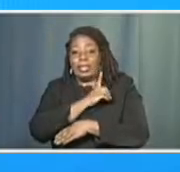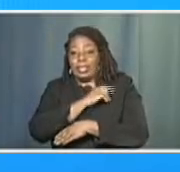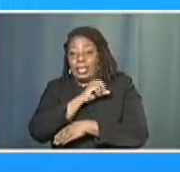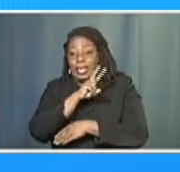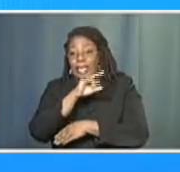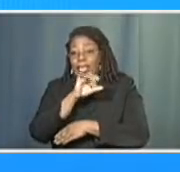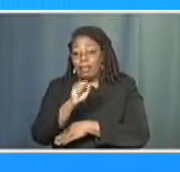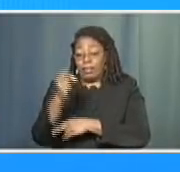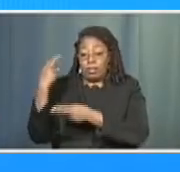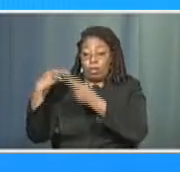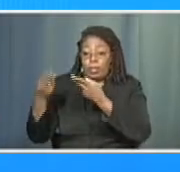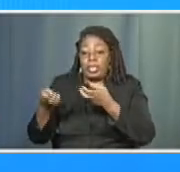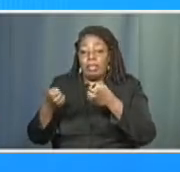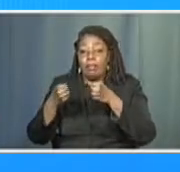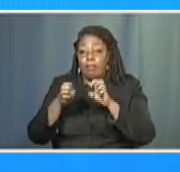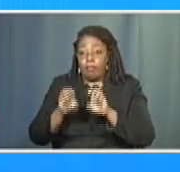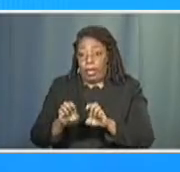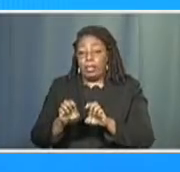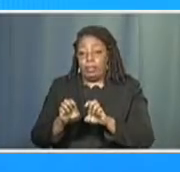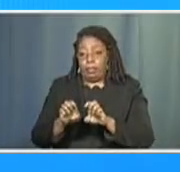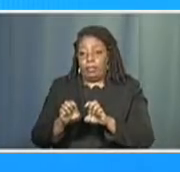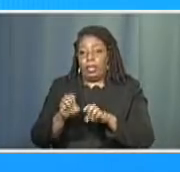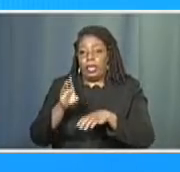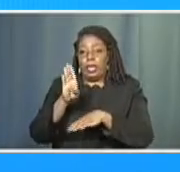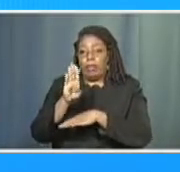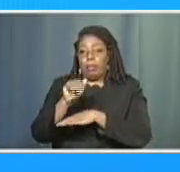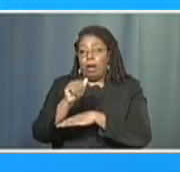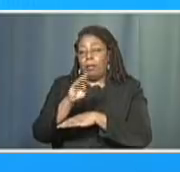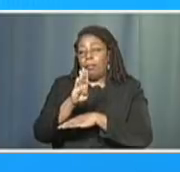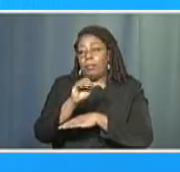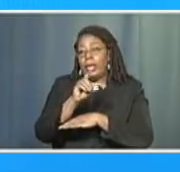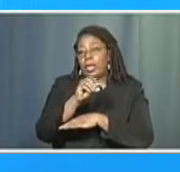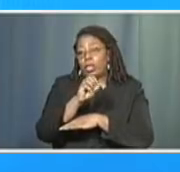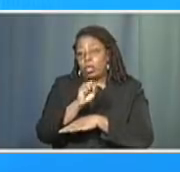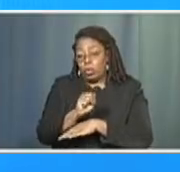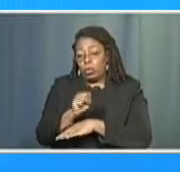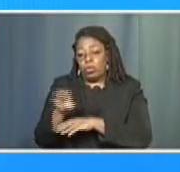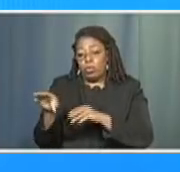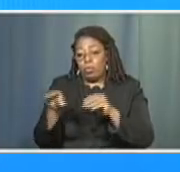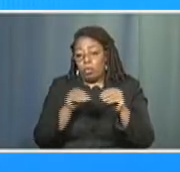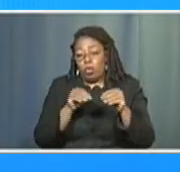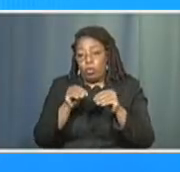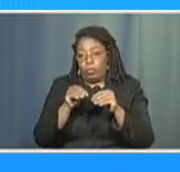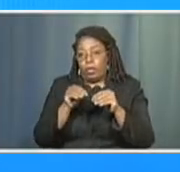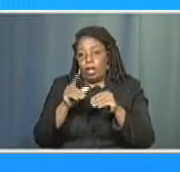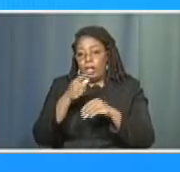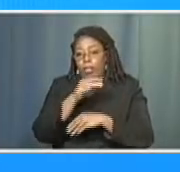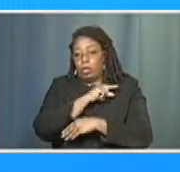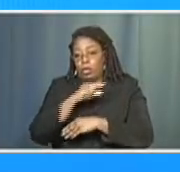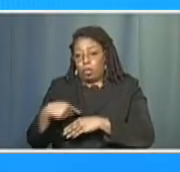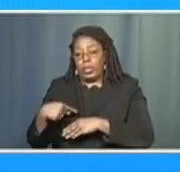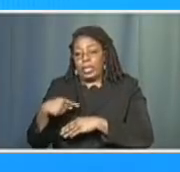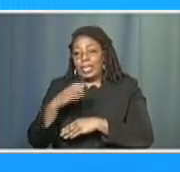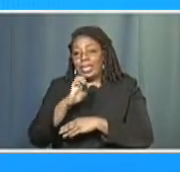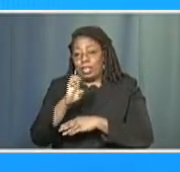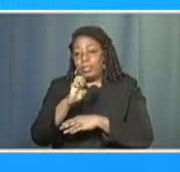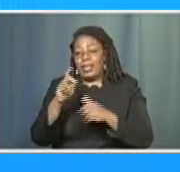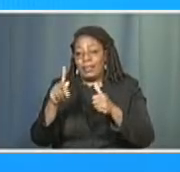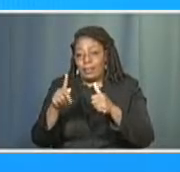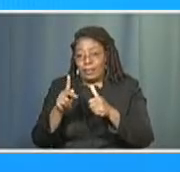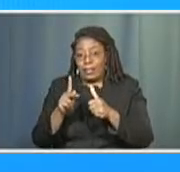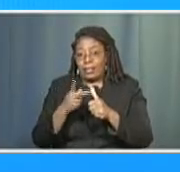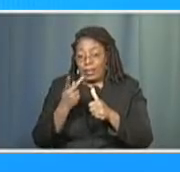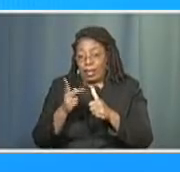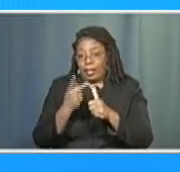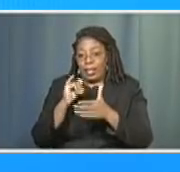the historic events taking place in Bridgetown, Barbados, as that country removed Britain's Queen Elizabeth II as head of state.